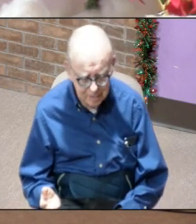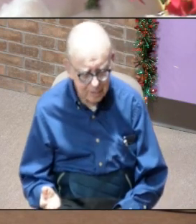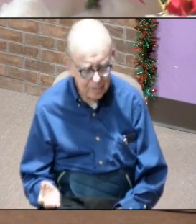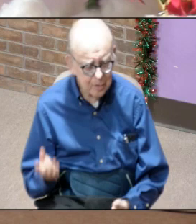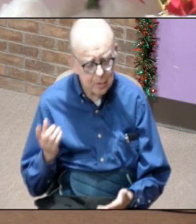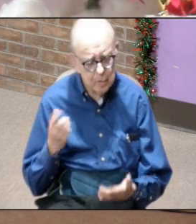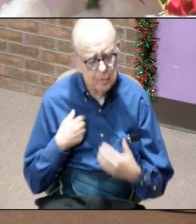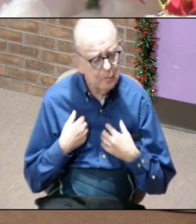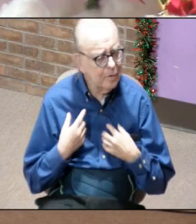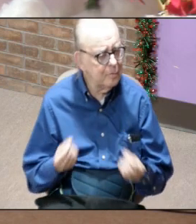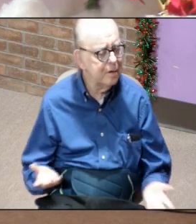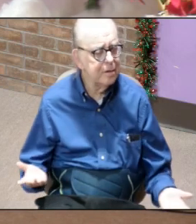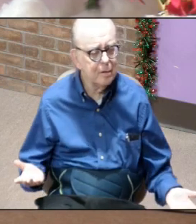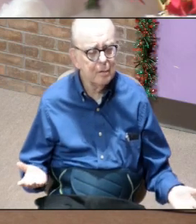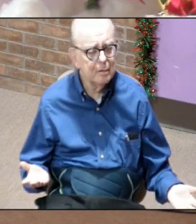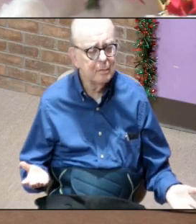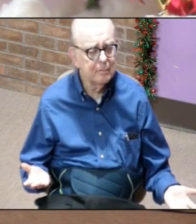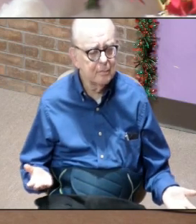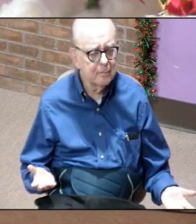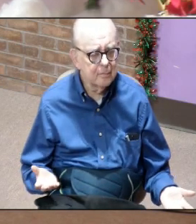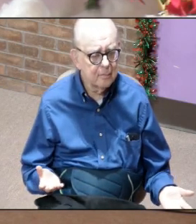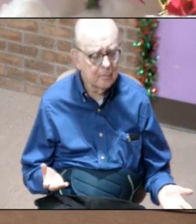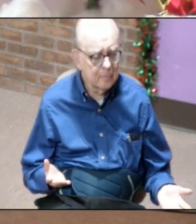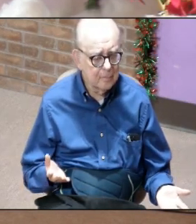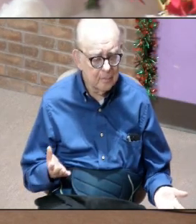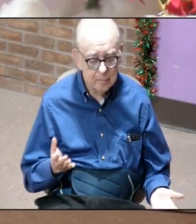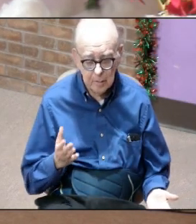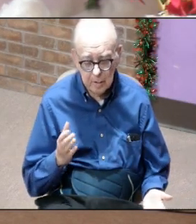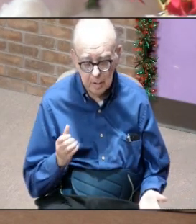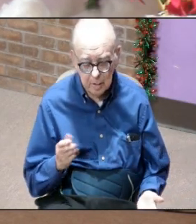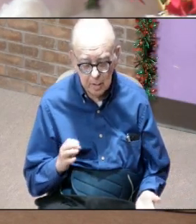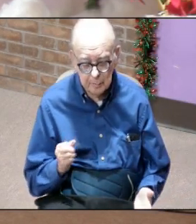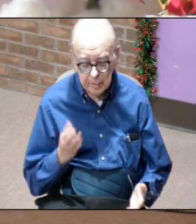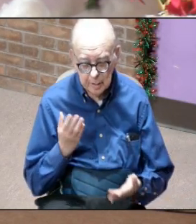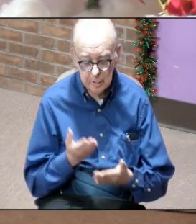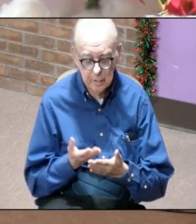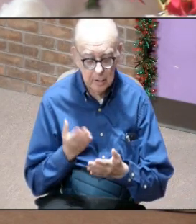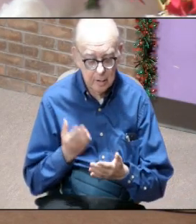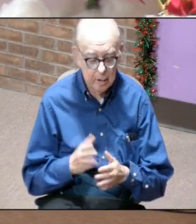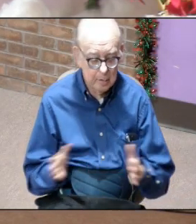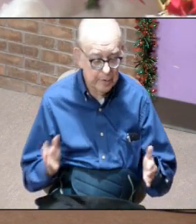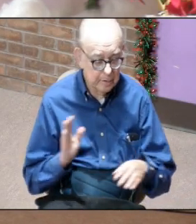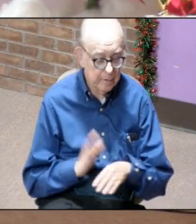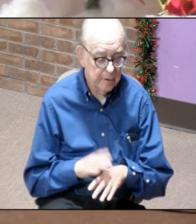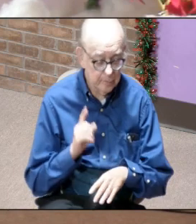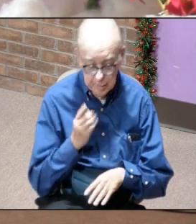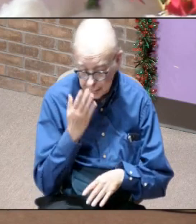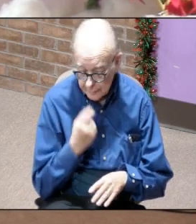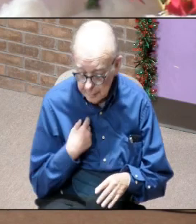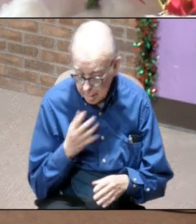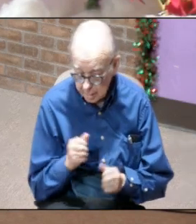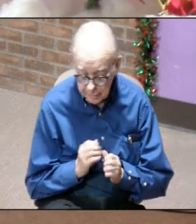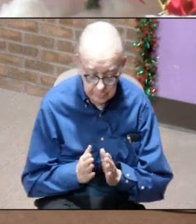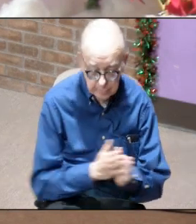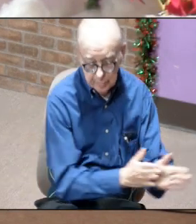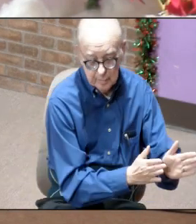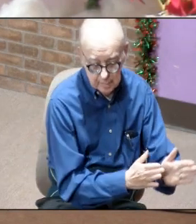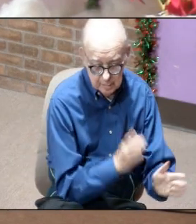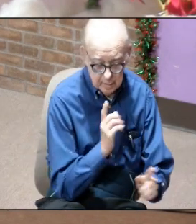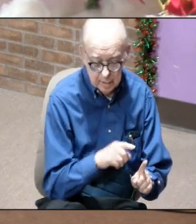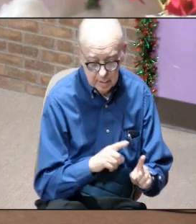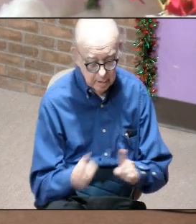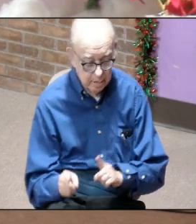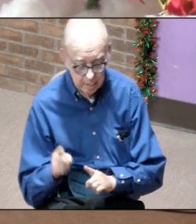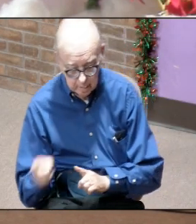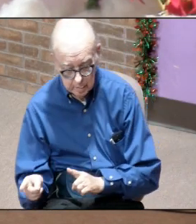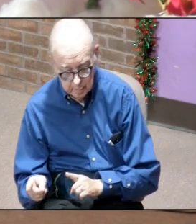What do you want me to do? My car is bigger than the car in front of me. Yeah, I probably could push them out of the way. But I can't get over